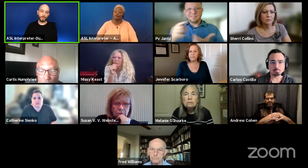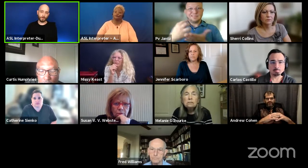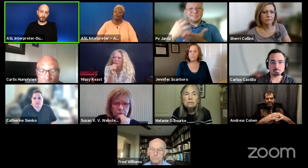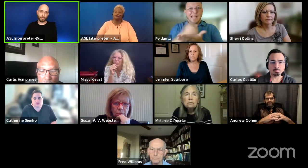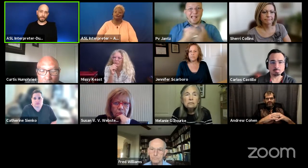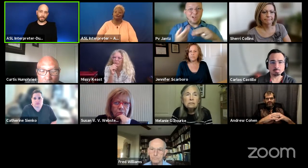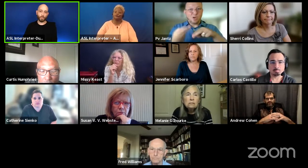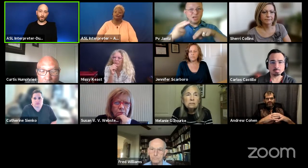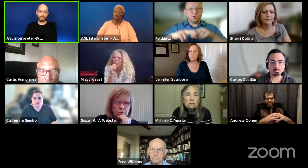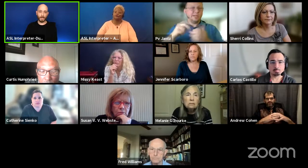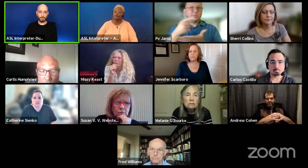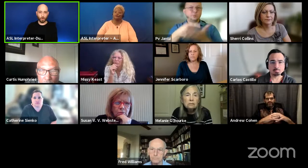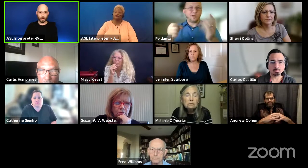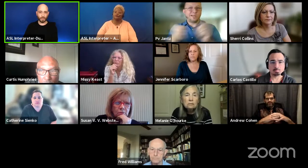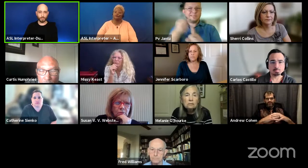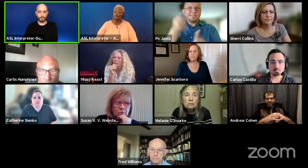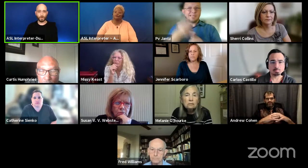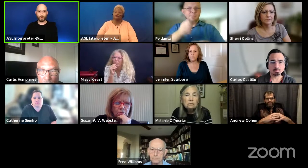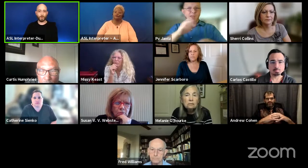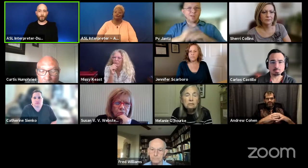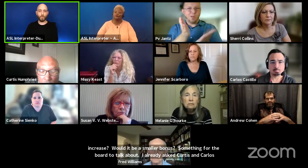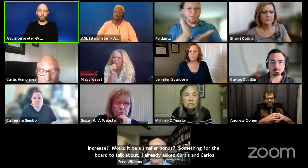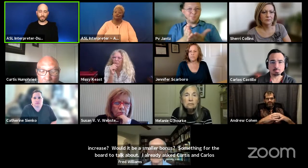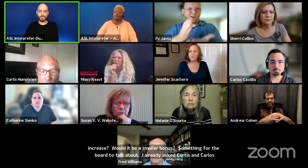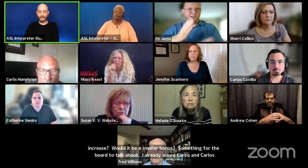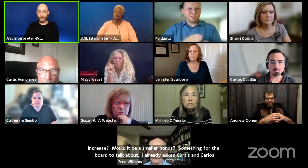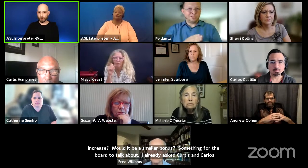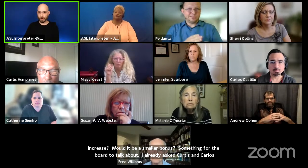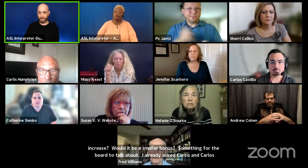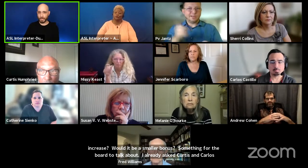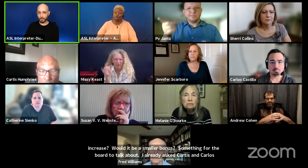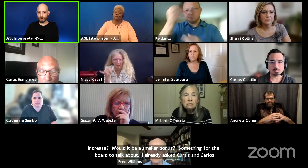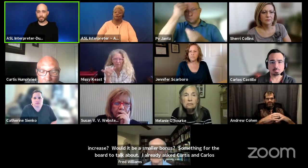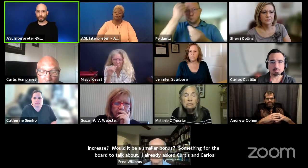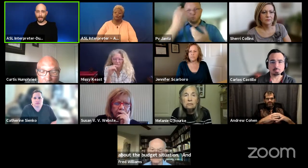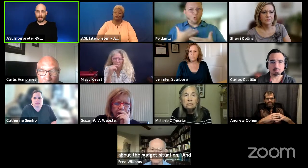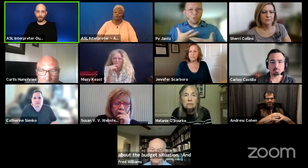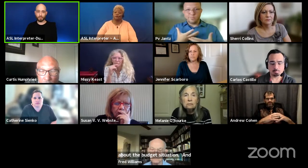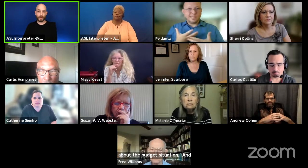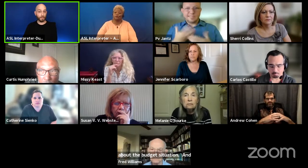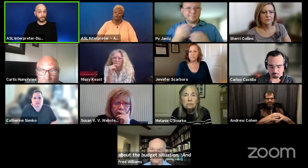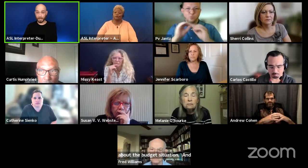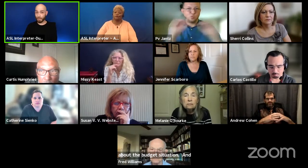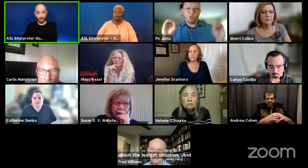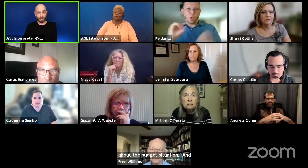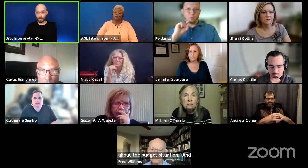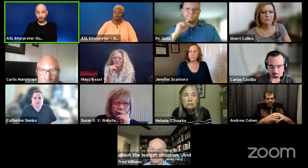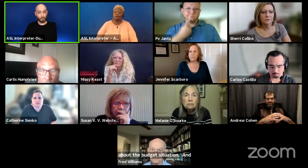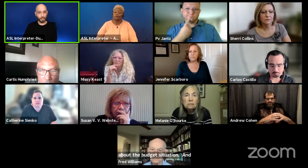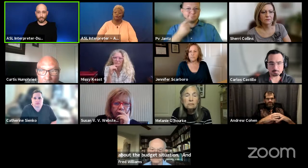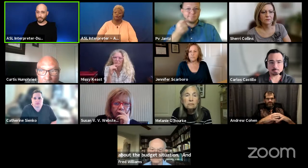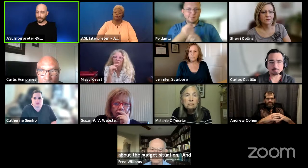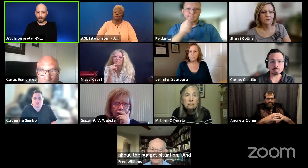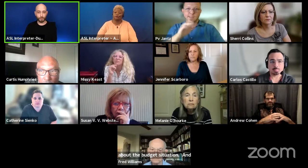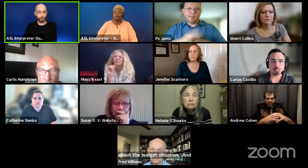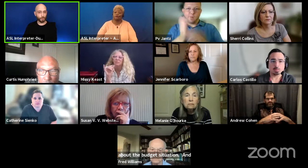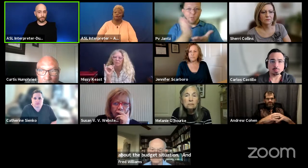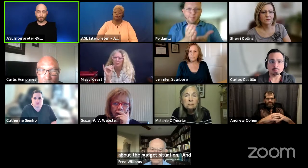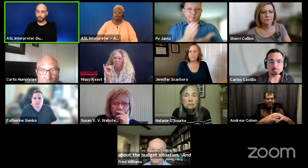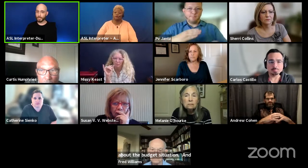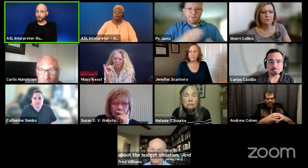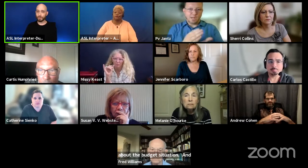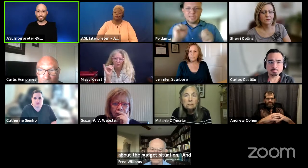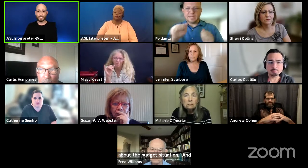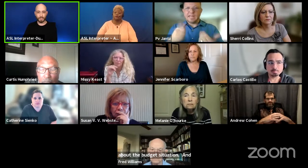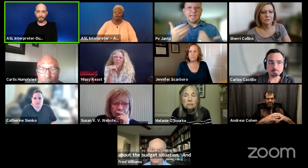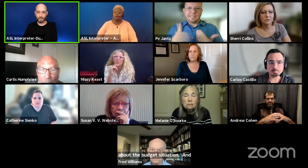and whether the one-time bonus or the salary increase would have a big impact on the budget. And I was told